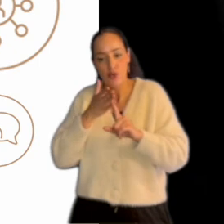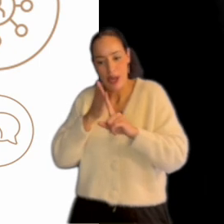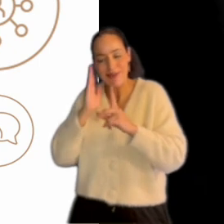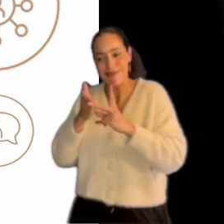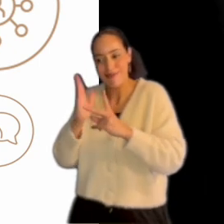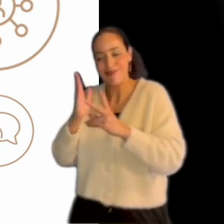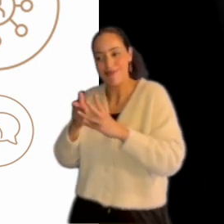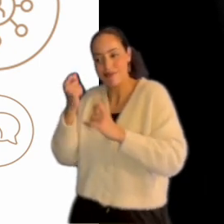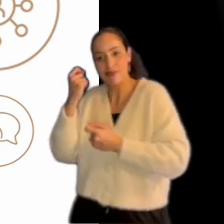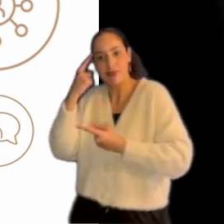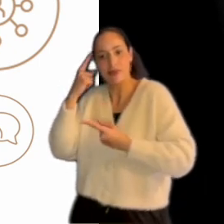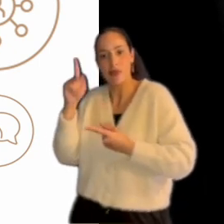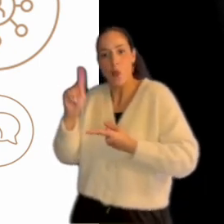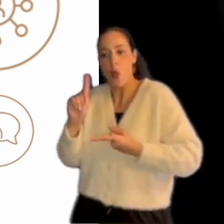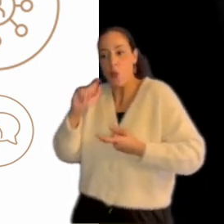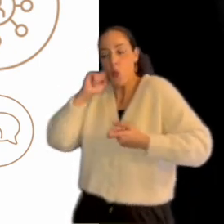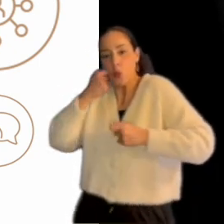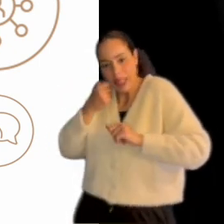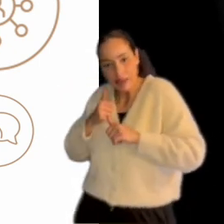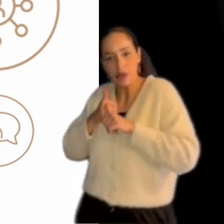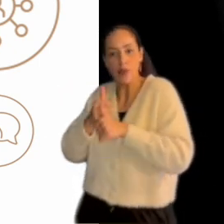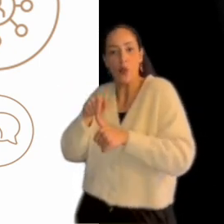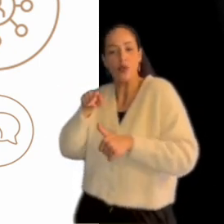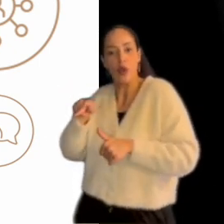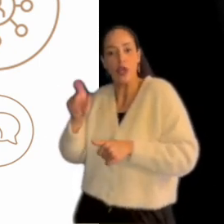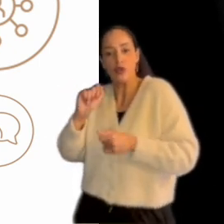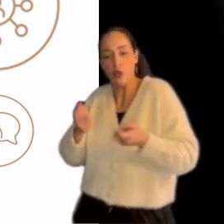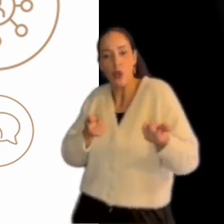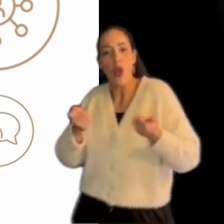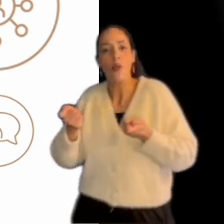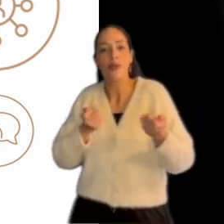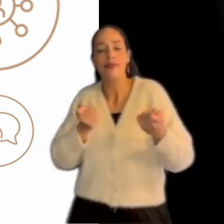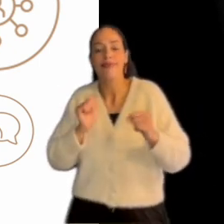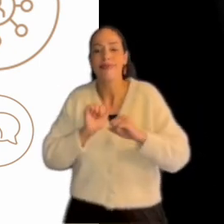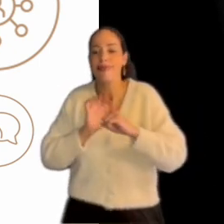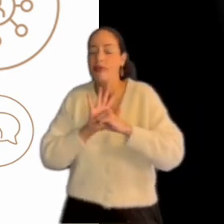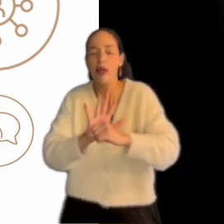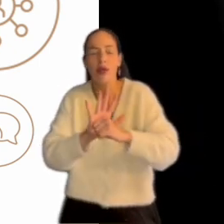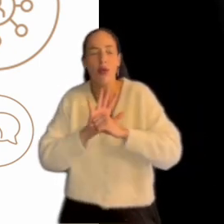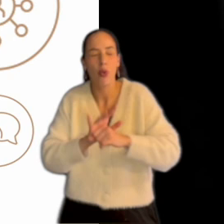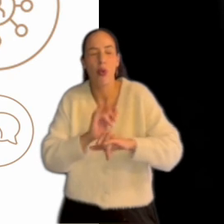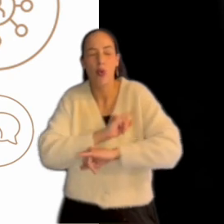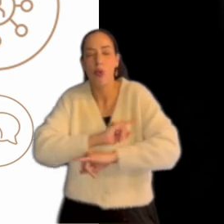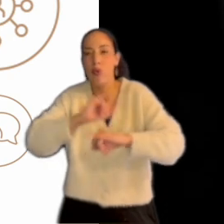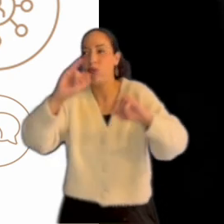anything I'd ever worked with before, but we had a place from which to start, the Antiques Roadshow.